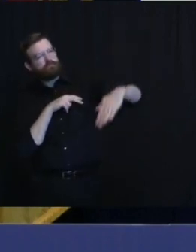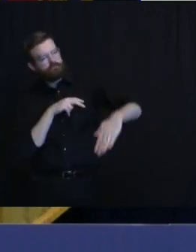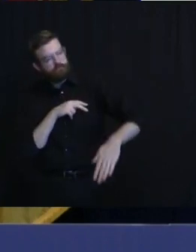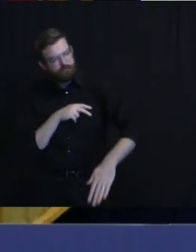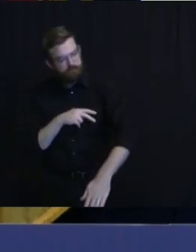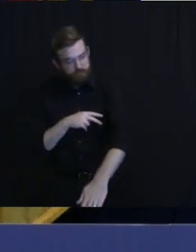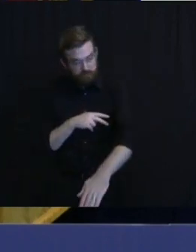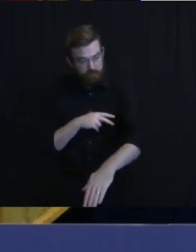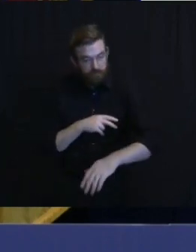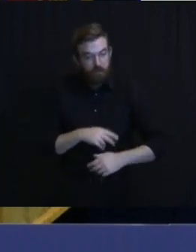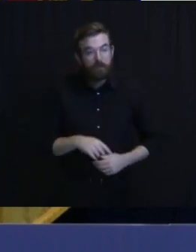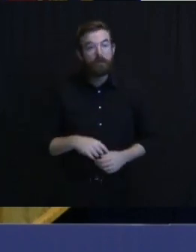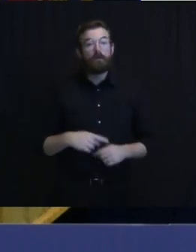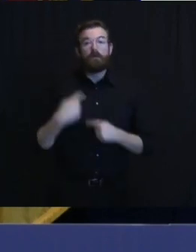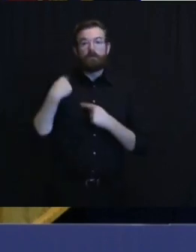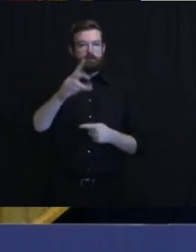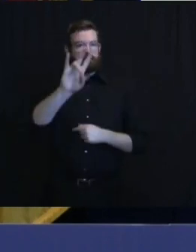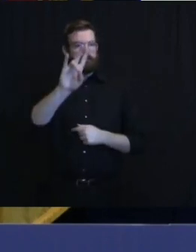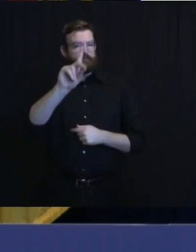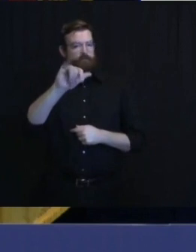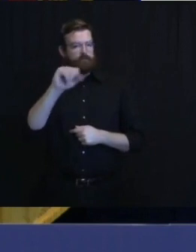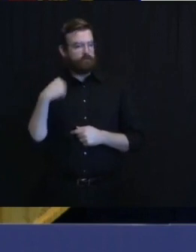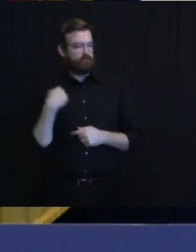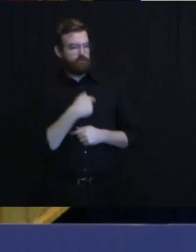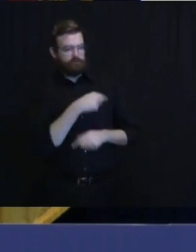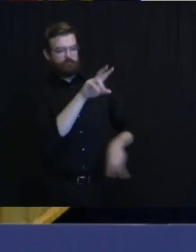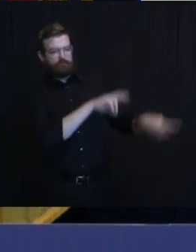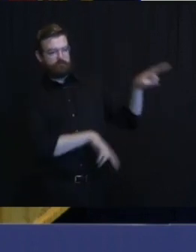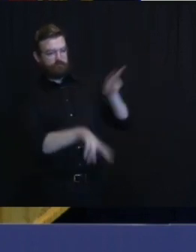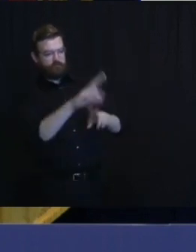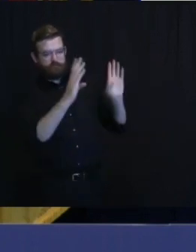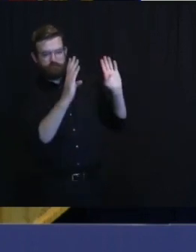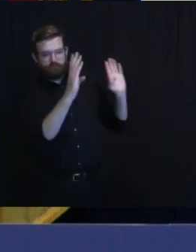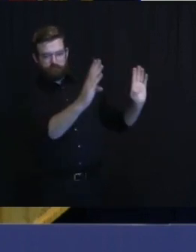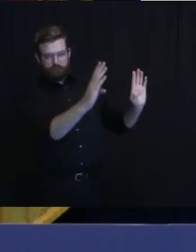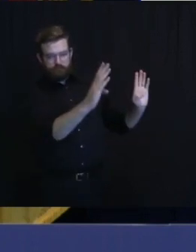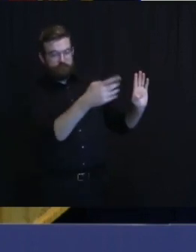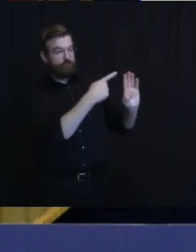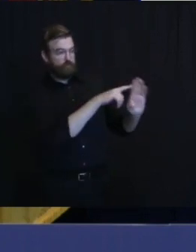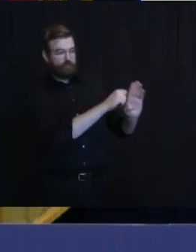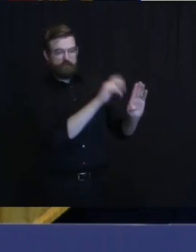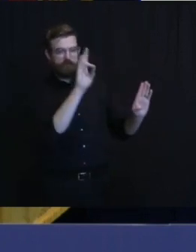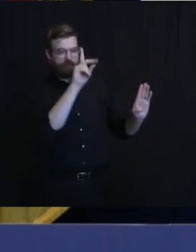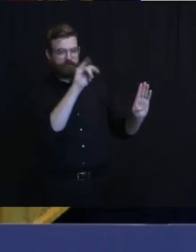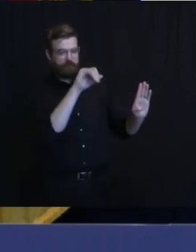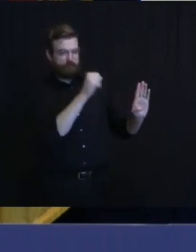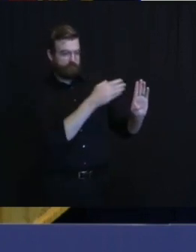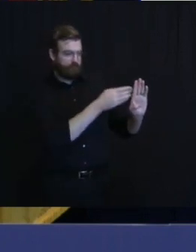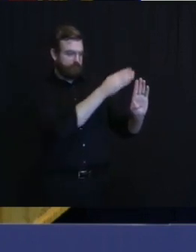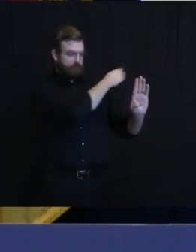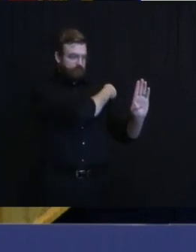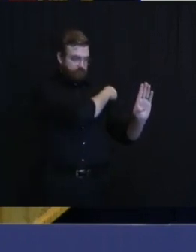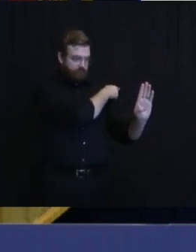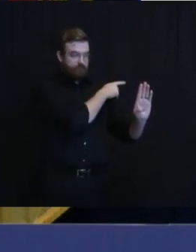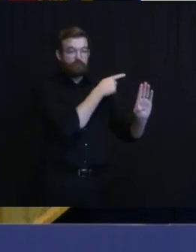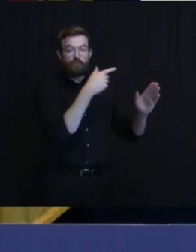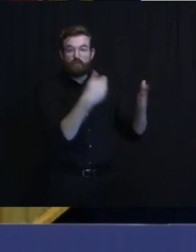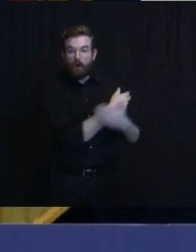New hospitalizations, 49, 35, 30, 39, 28, 52, 53,